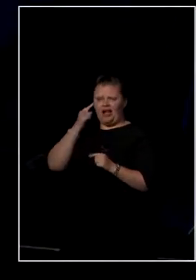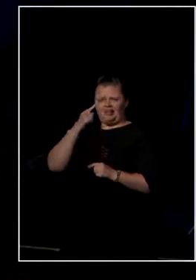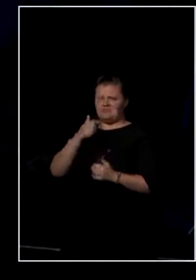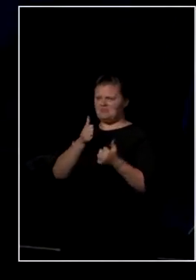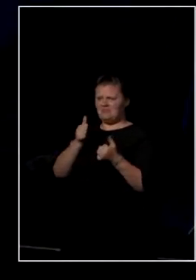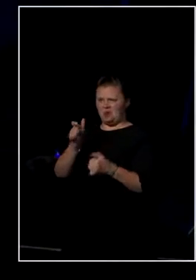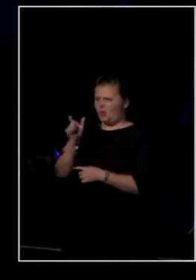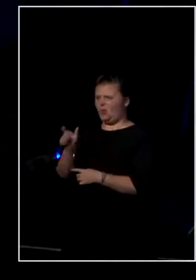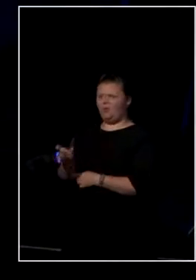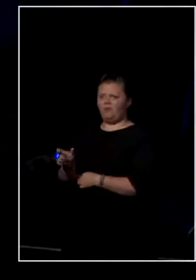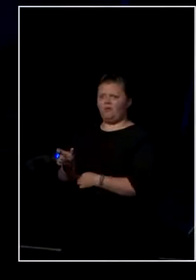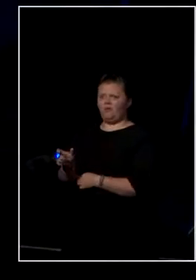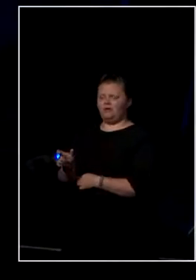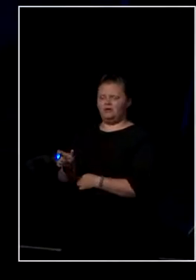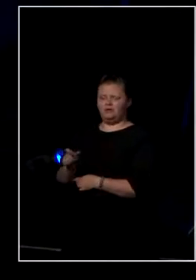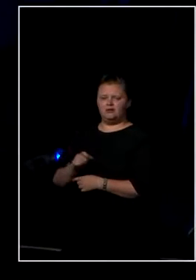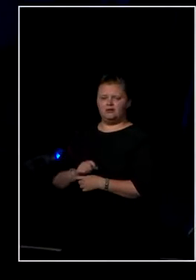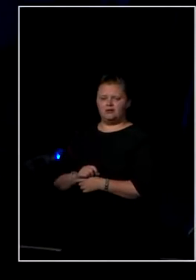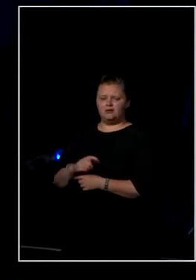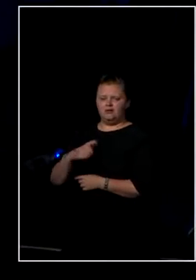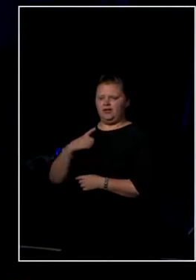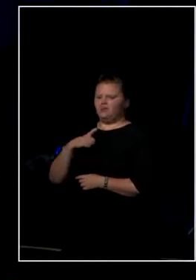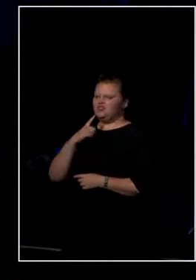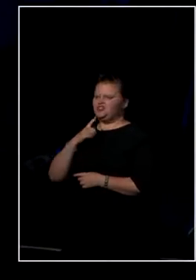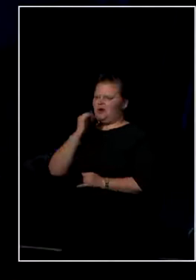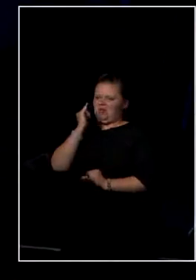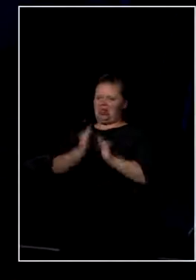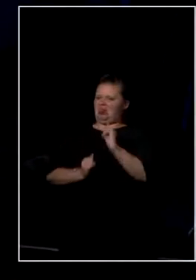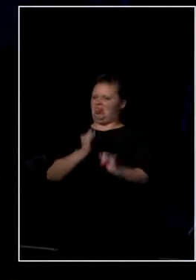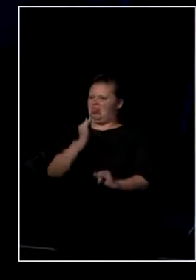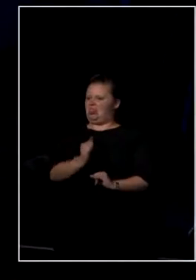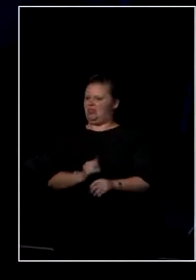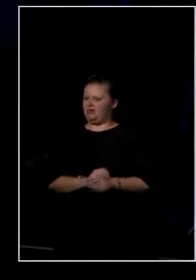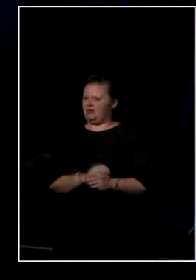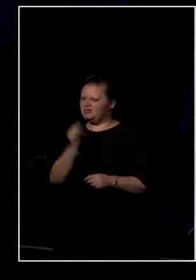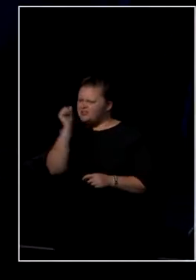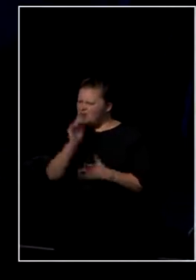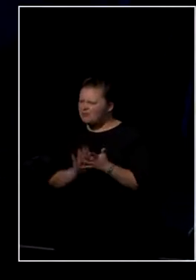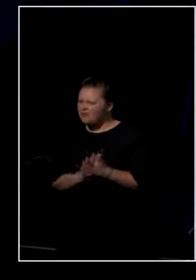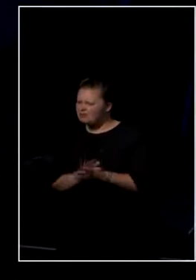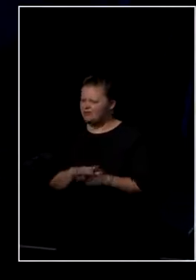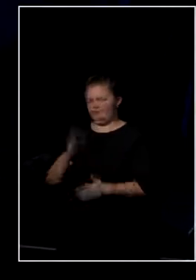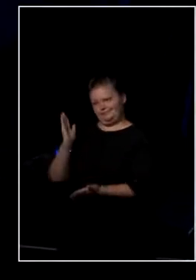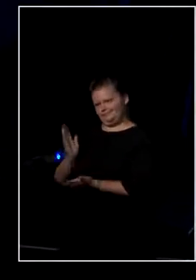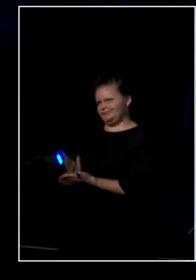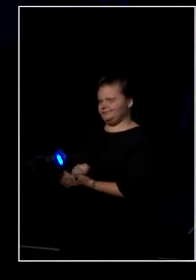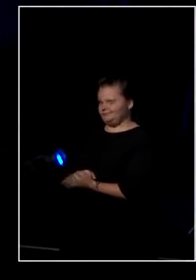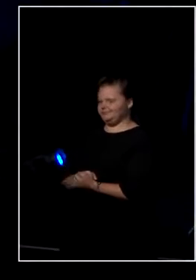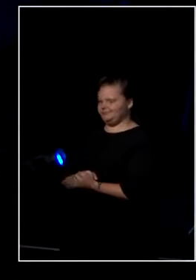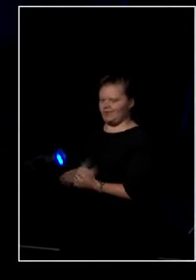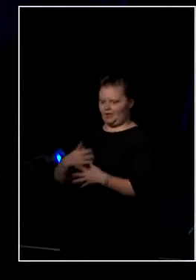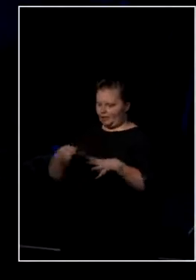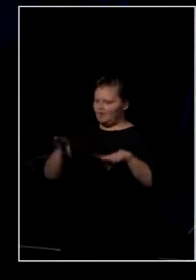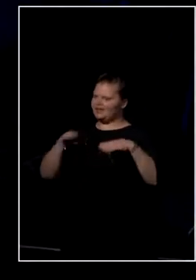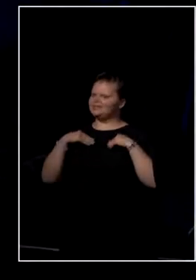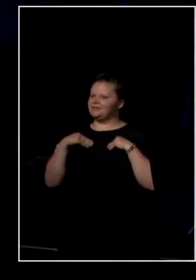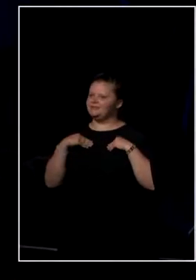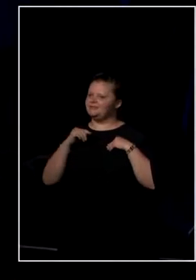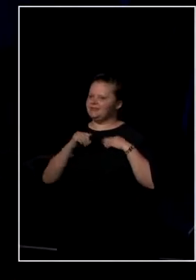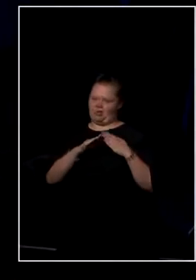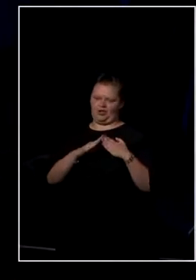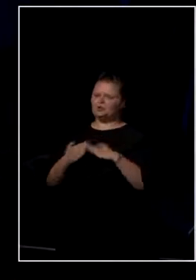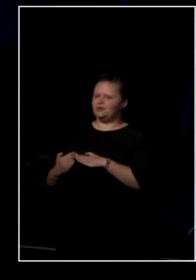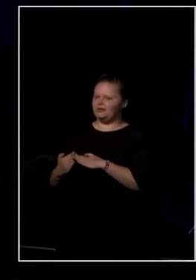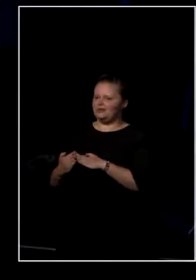word one way because you aren't putting that person down. Yeah. Do you know what I mean? Oh, exactly. Yeah. You accept it into the community